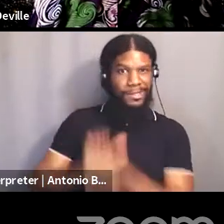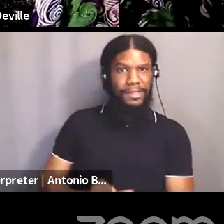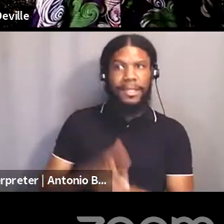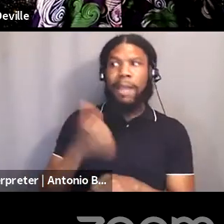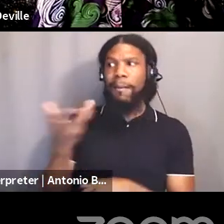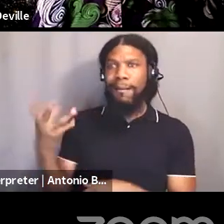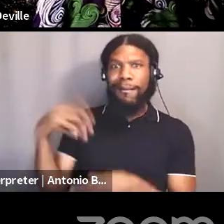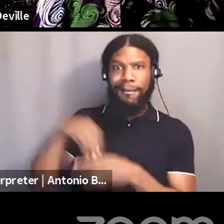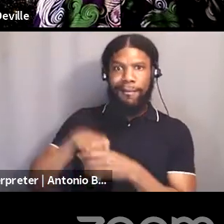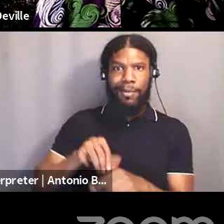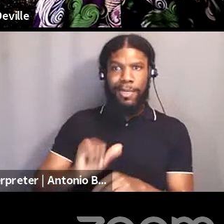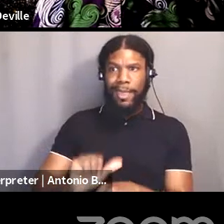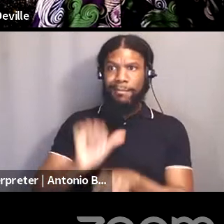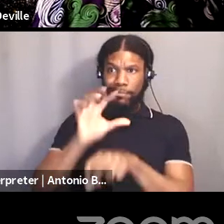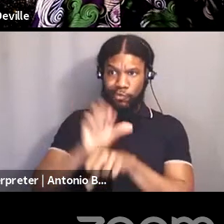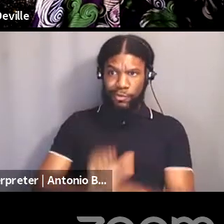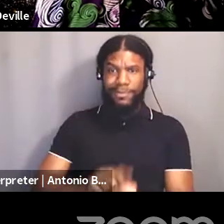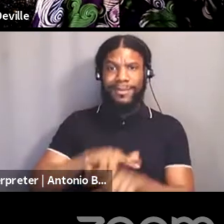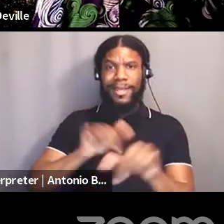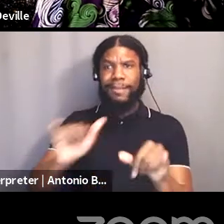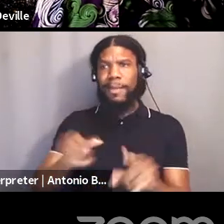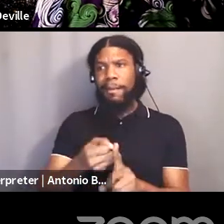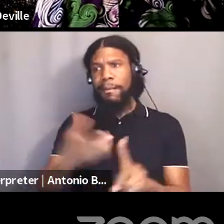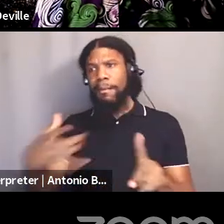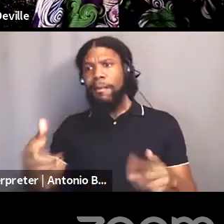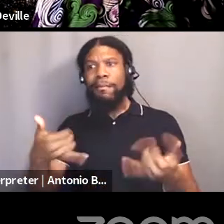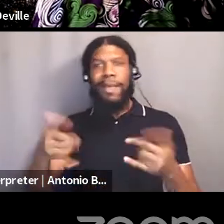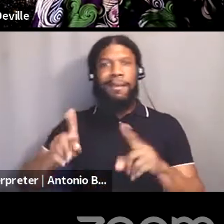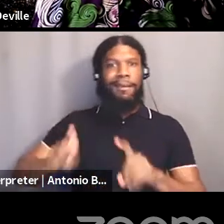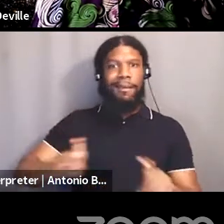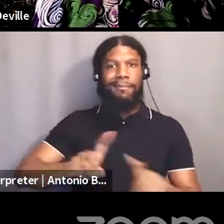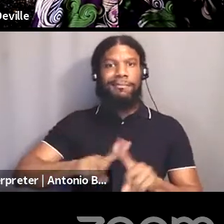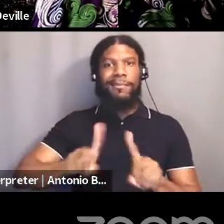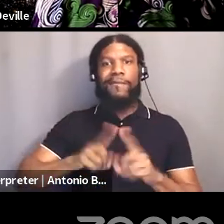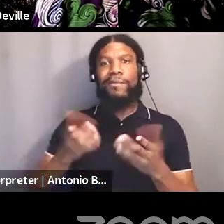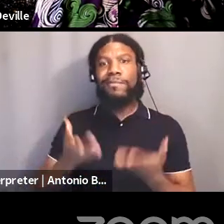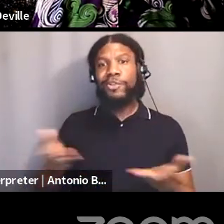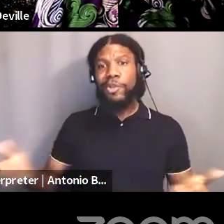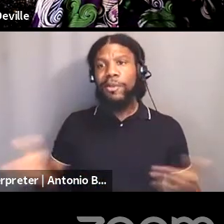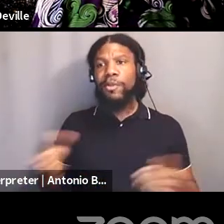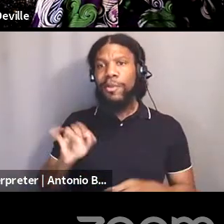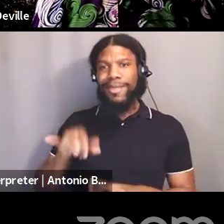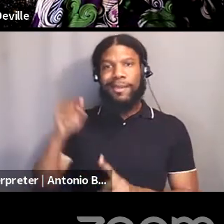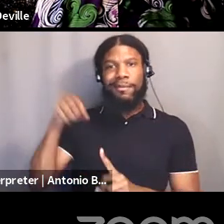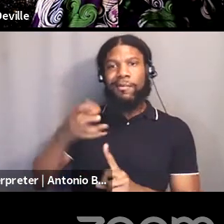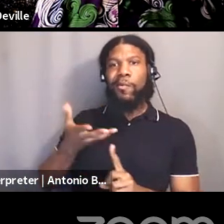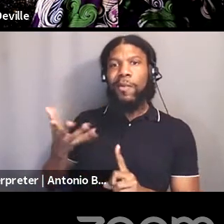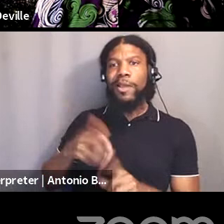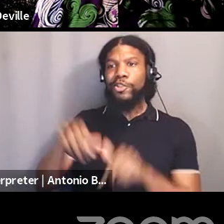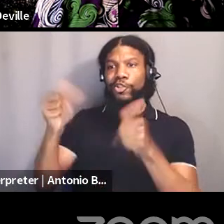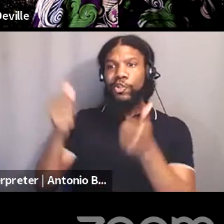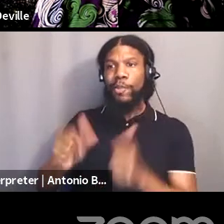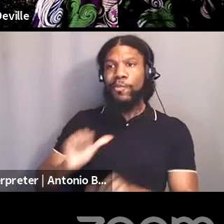still wanted to explore material. So that would be the sculptural work. I also, you know, animation, you know,